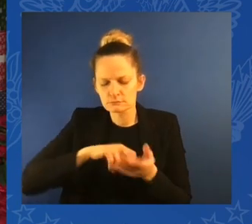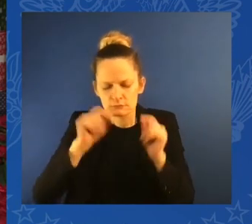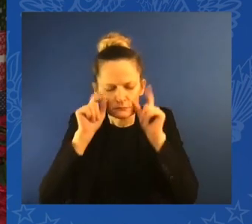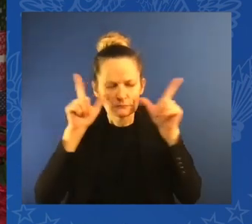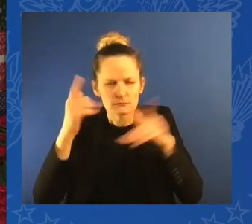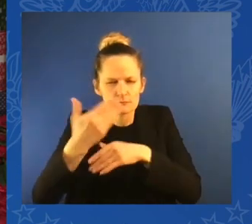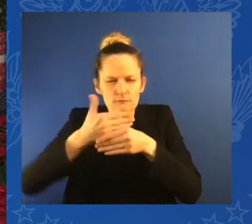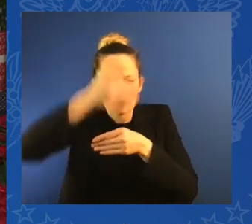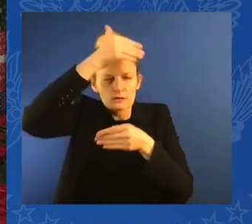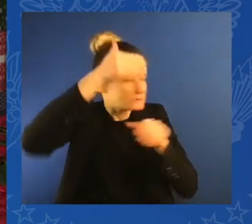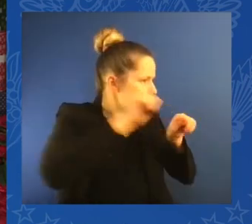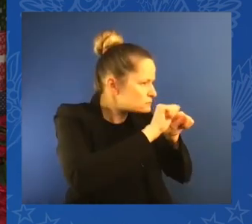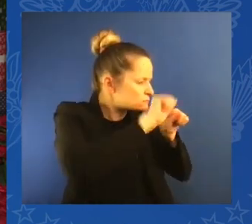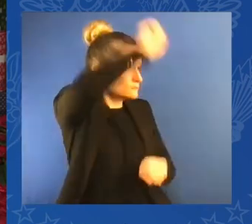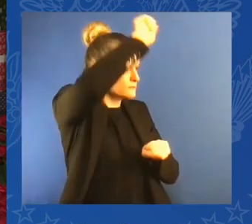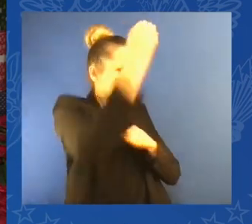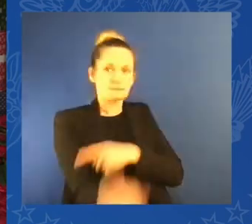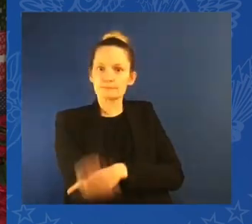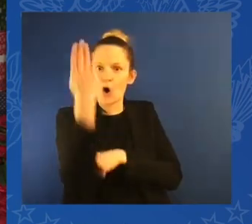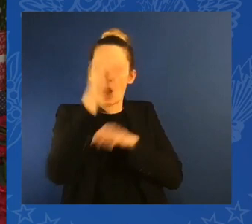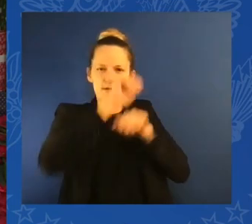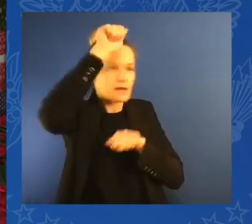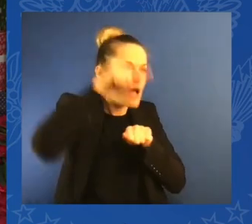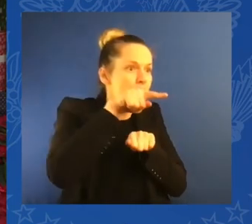was falling.